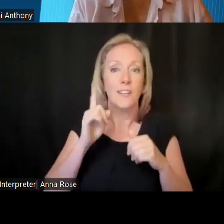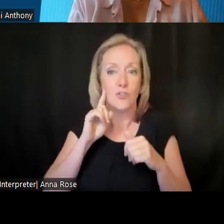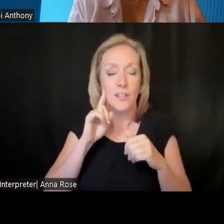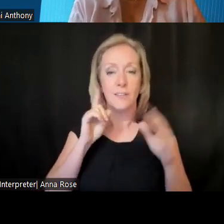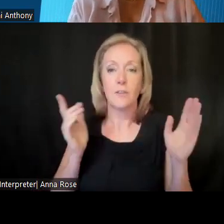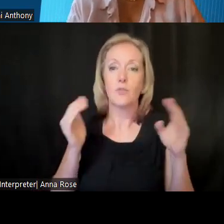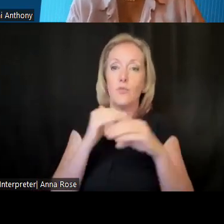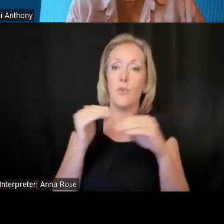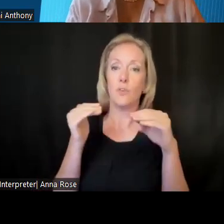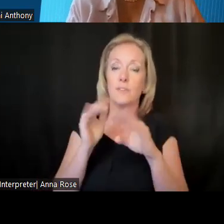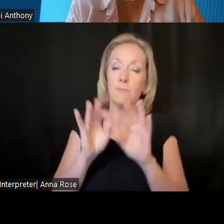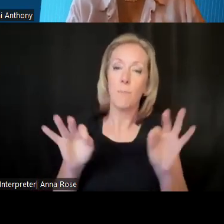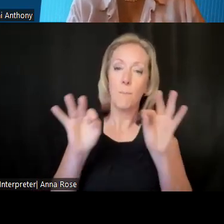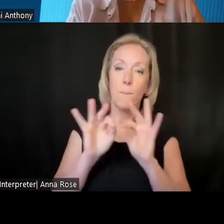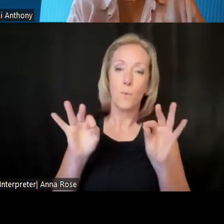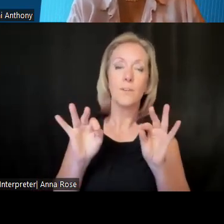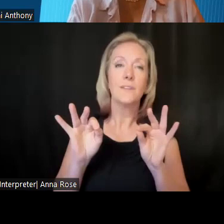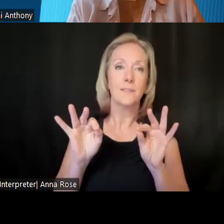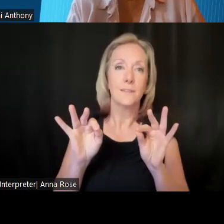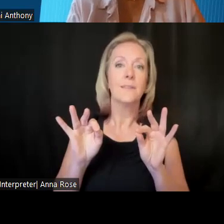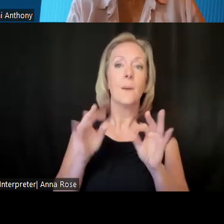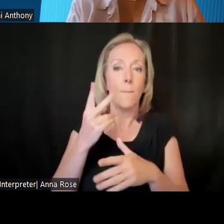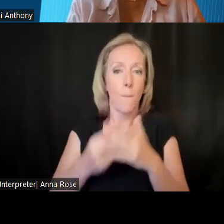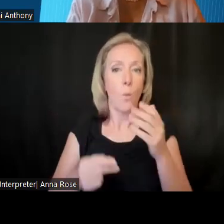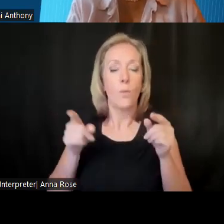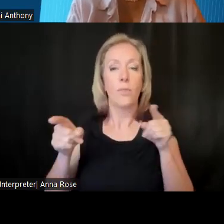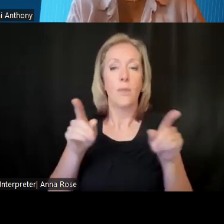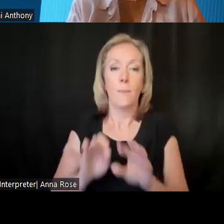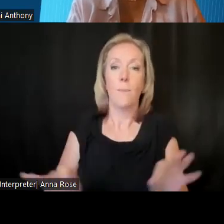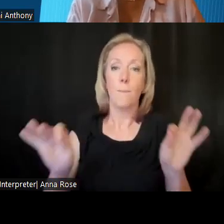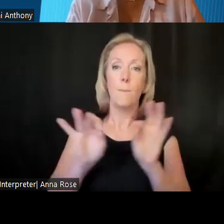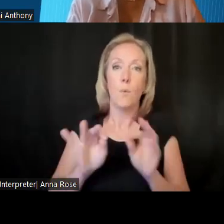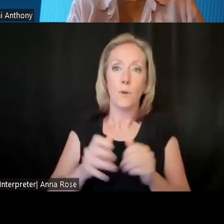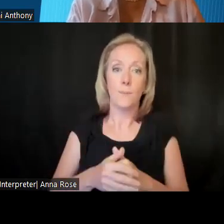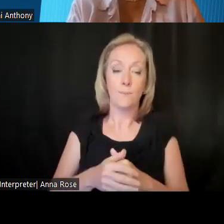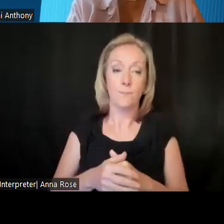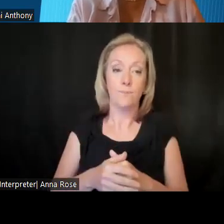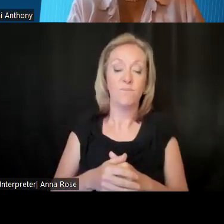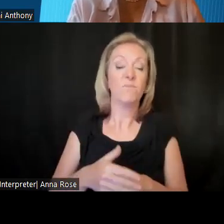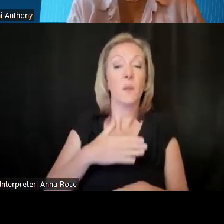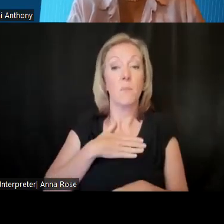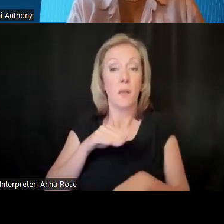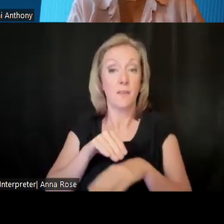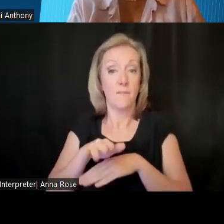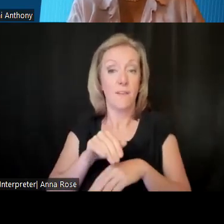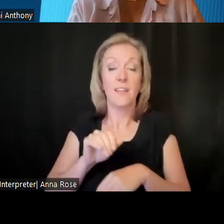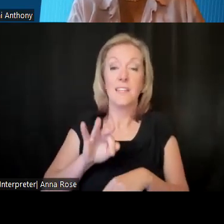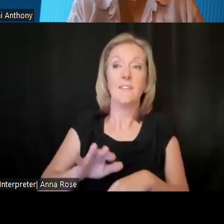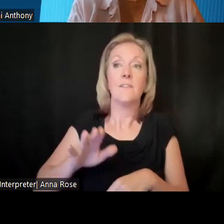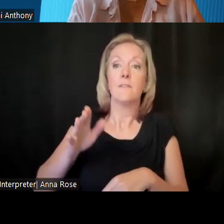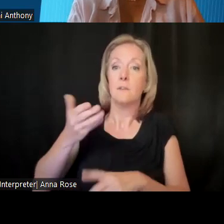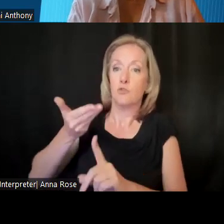So this is where we have to be good stewards of both. But I would say to you, if you have a kid and you do know there's